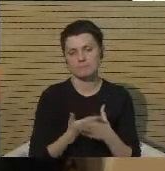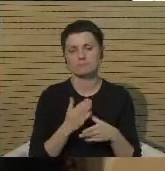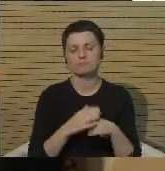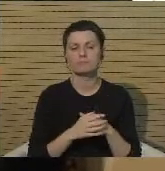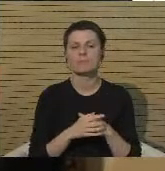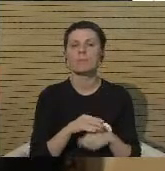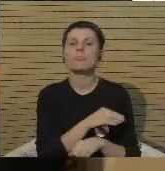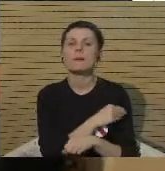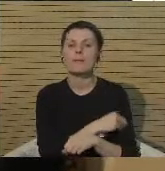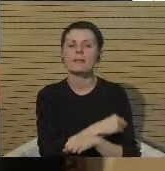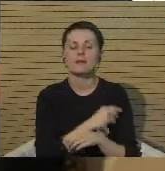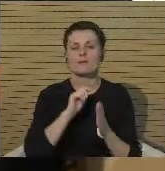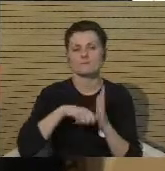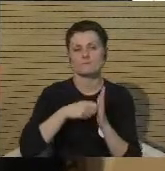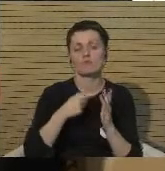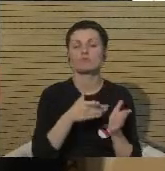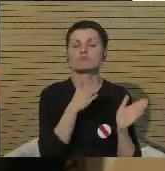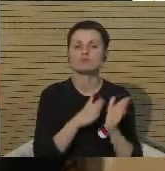a stream from the